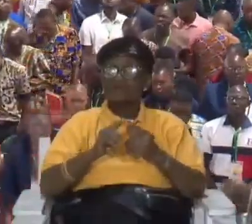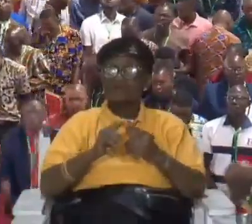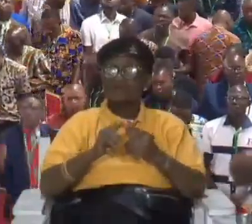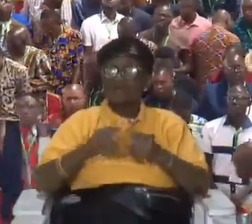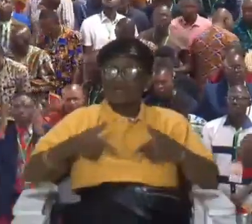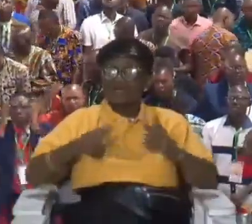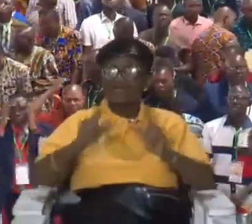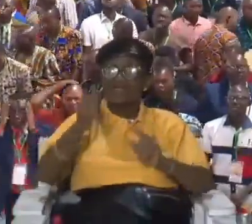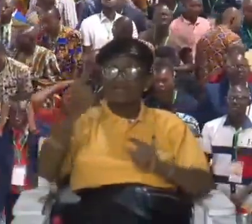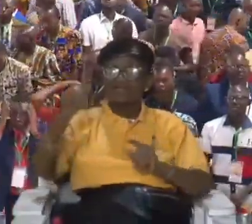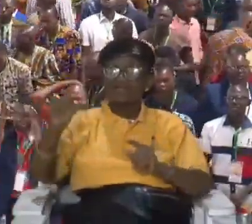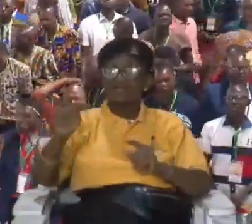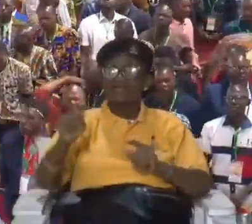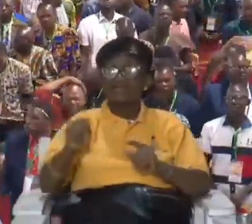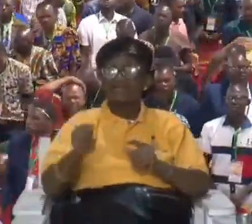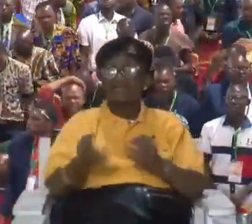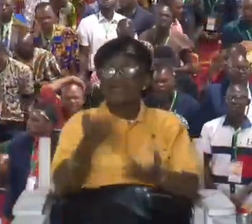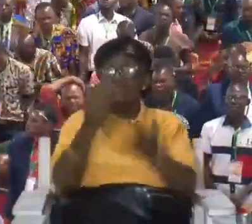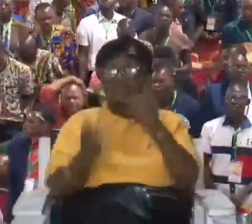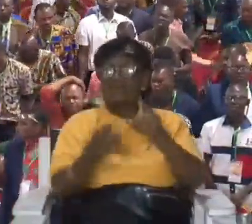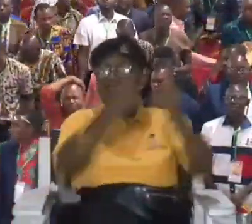Let the fire fall, Lord.